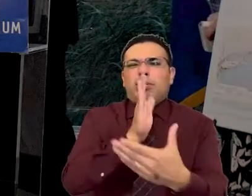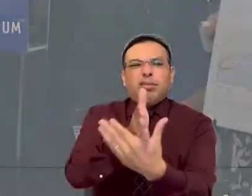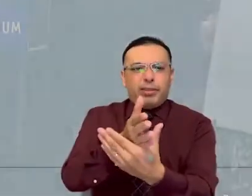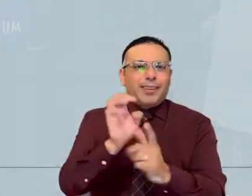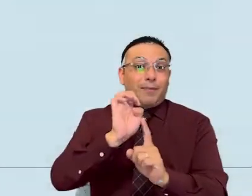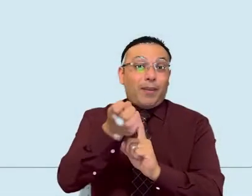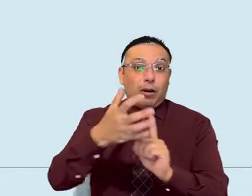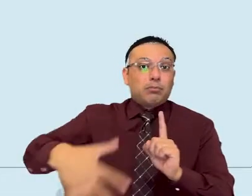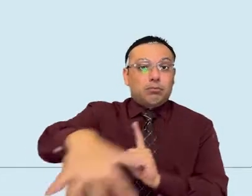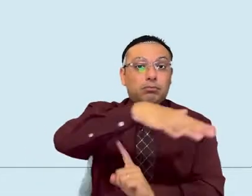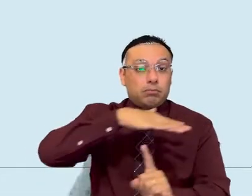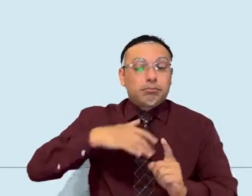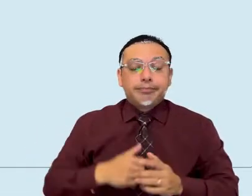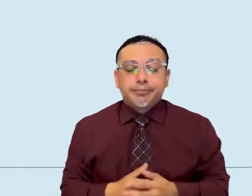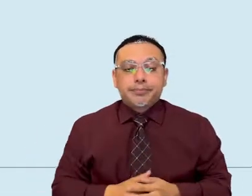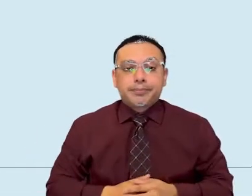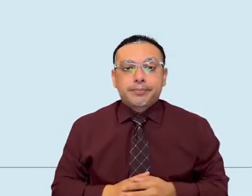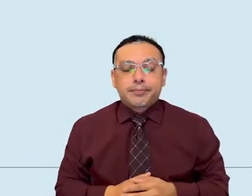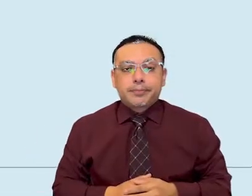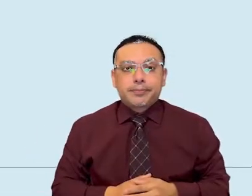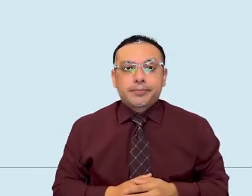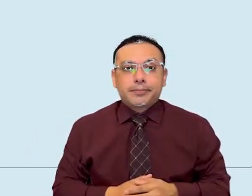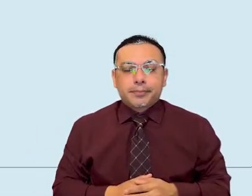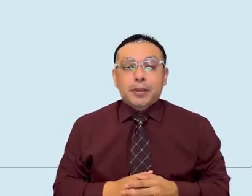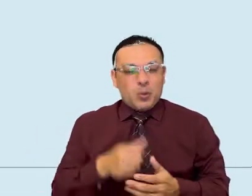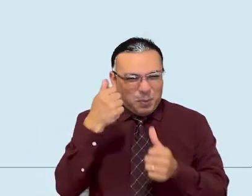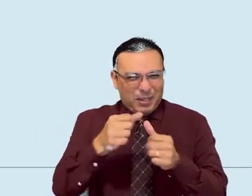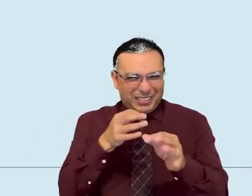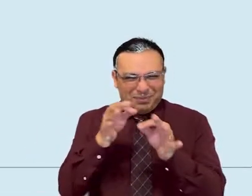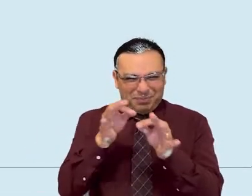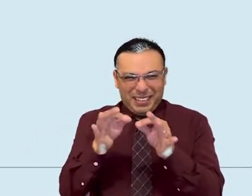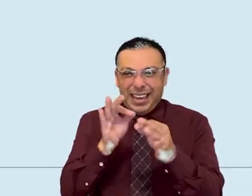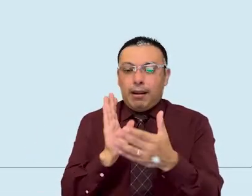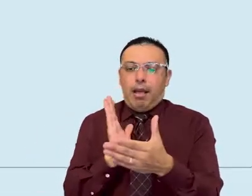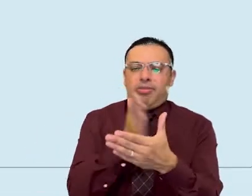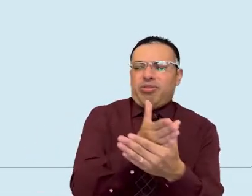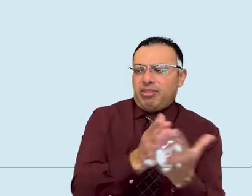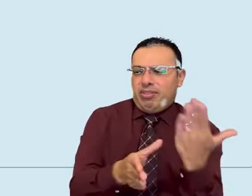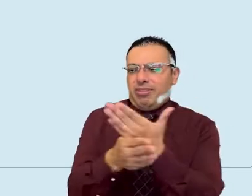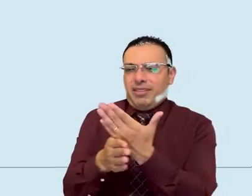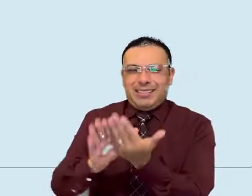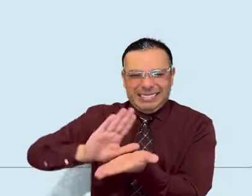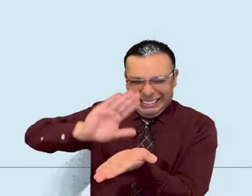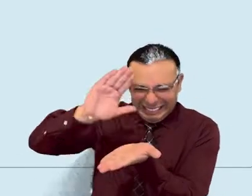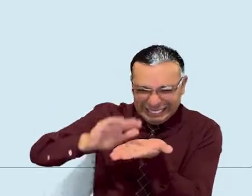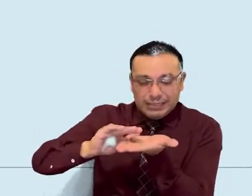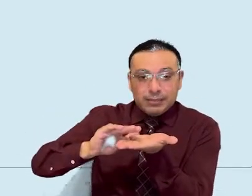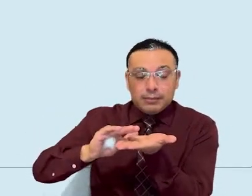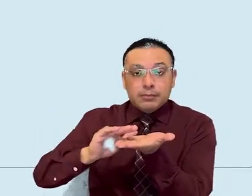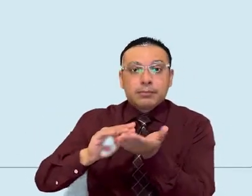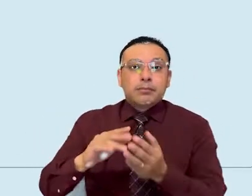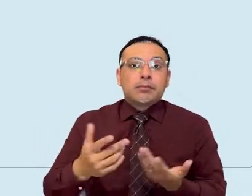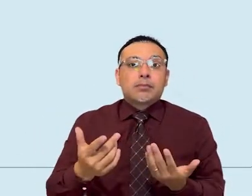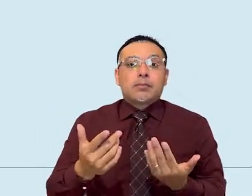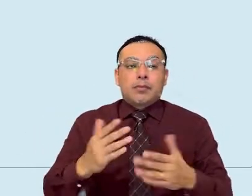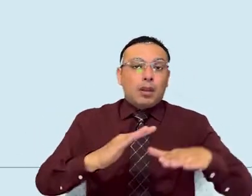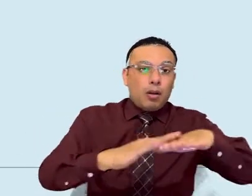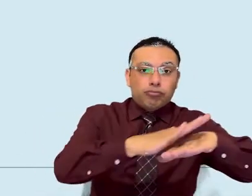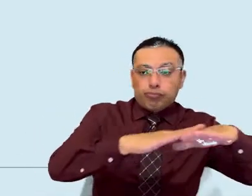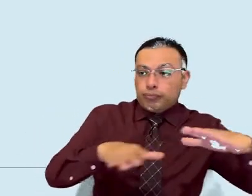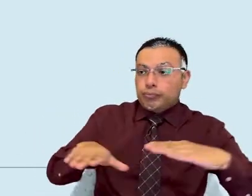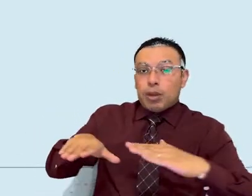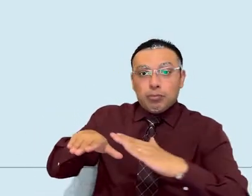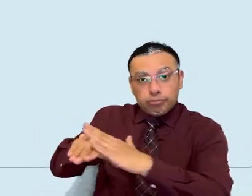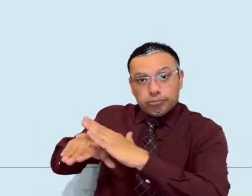And again, on that minimal disturbance, as I mentioned on the last slide, all about minimizing the onshore disturbance. The landfall area is